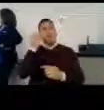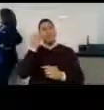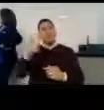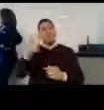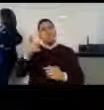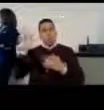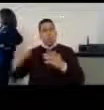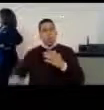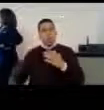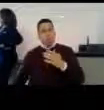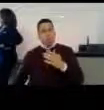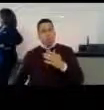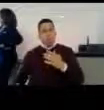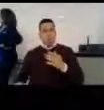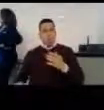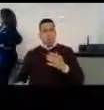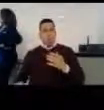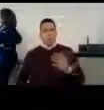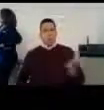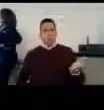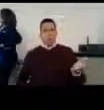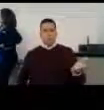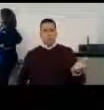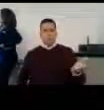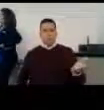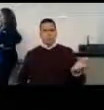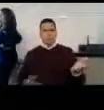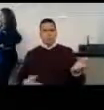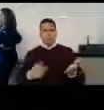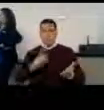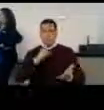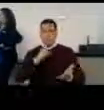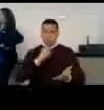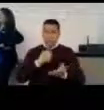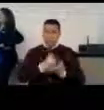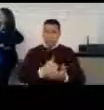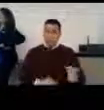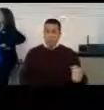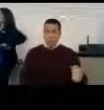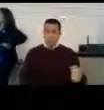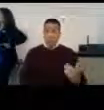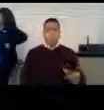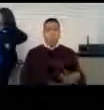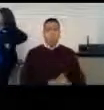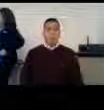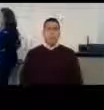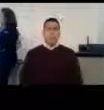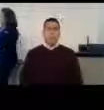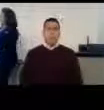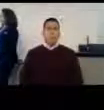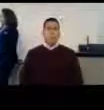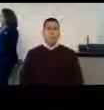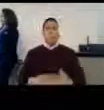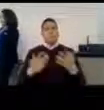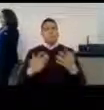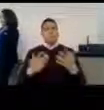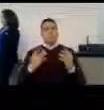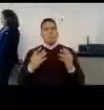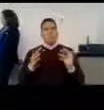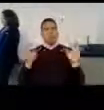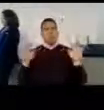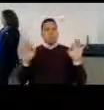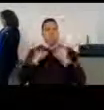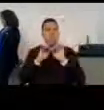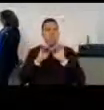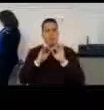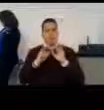child for his present or his future, are you helping anyone? You're not. So it's really